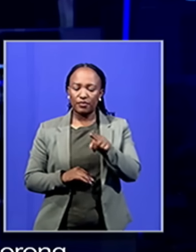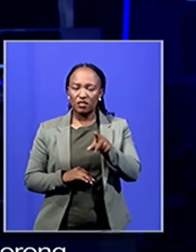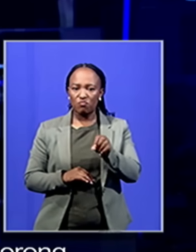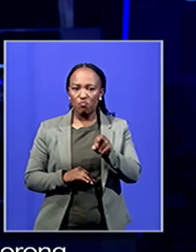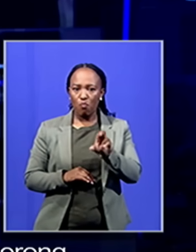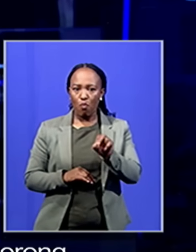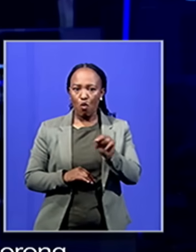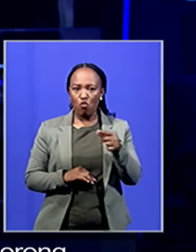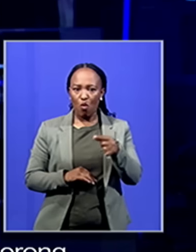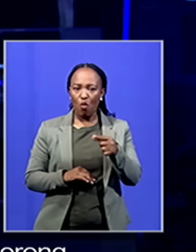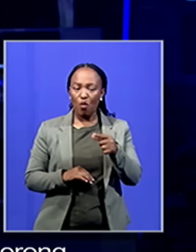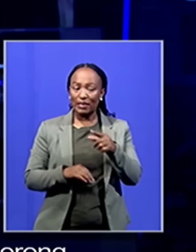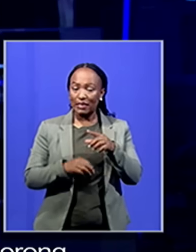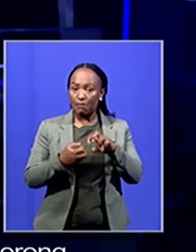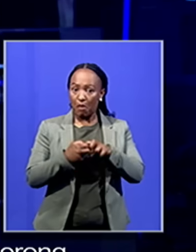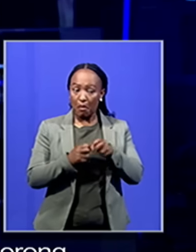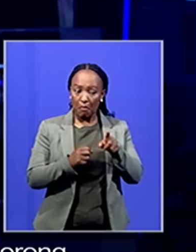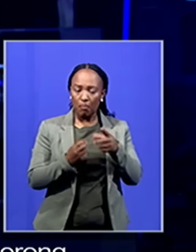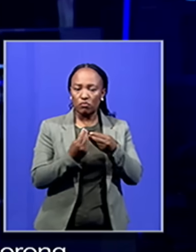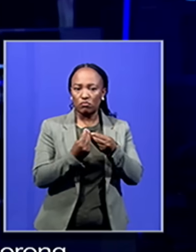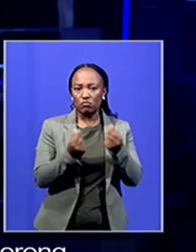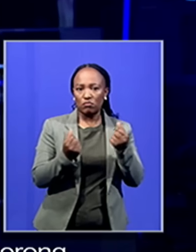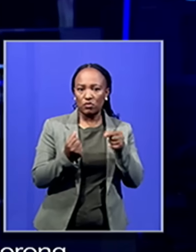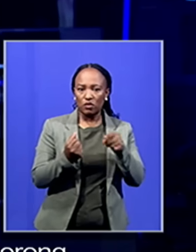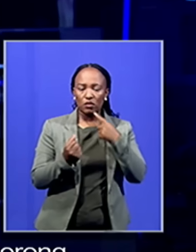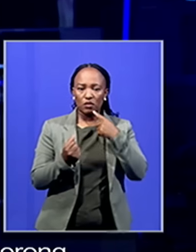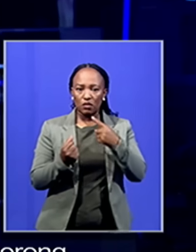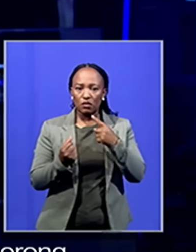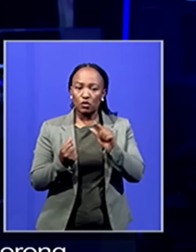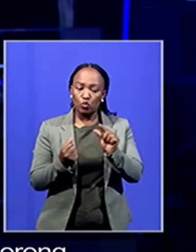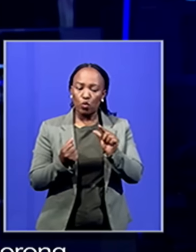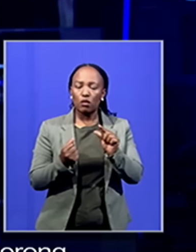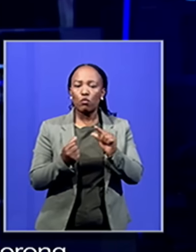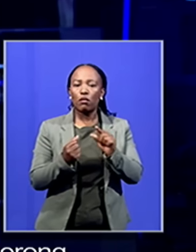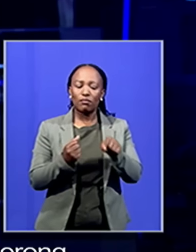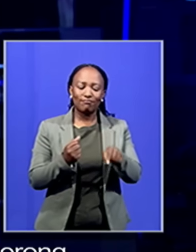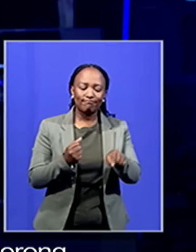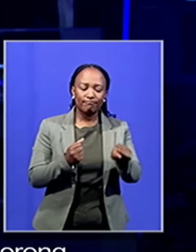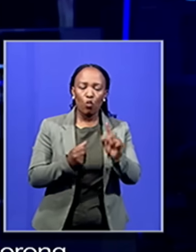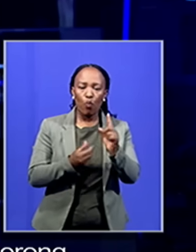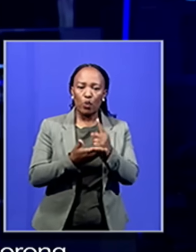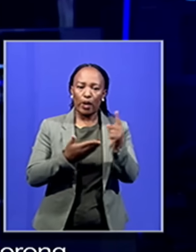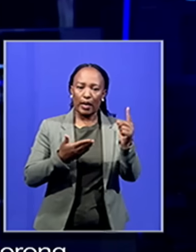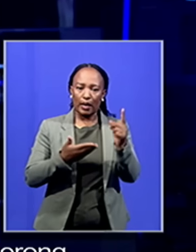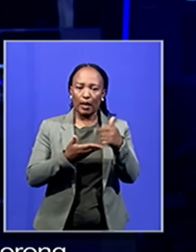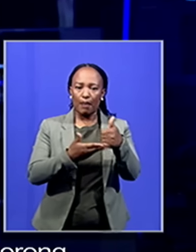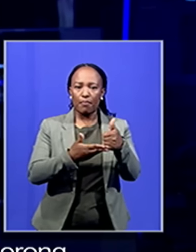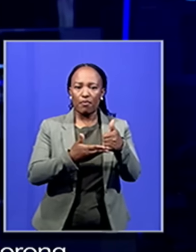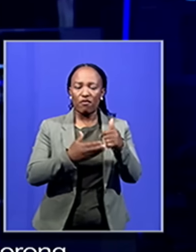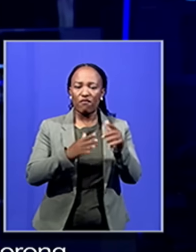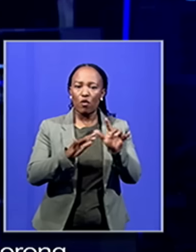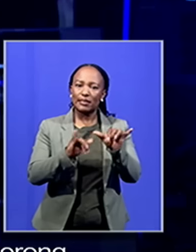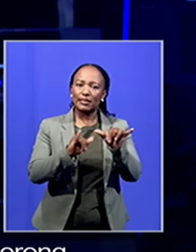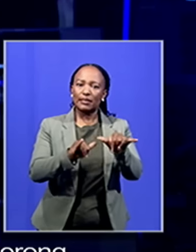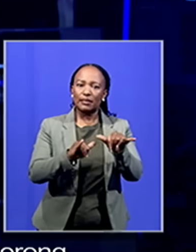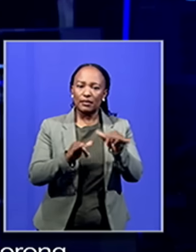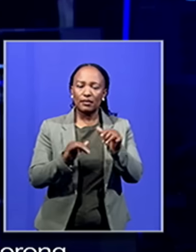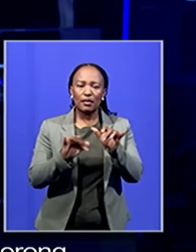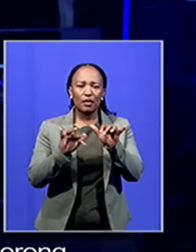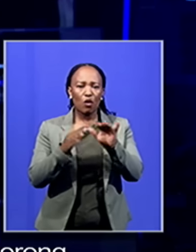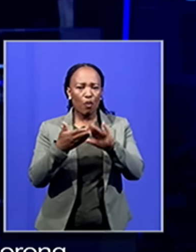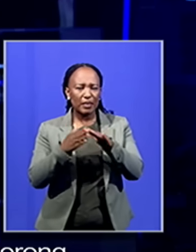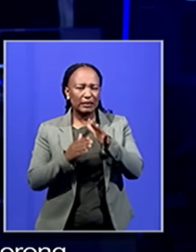yona. Tonakgolo o netefaditse hore ba tla fumana tharollo ya bodulo ka morao ho beke. Sena se tla ka morao hore baahi ba makgolokgolo ba ntshwe